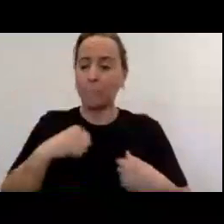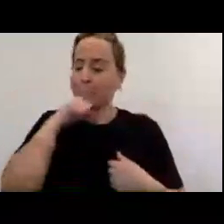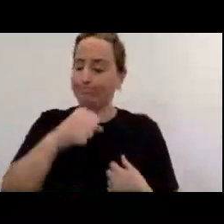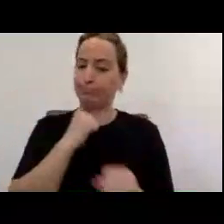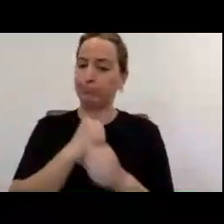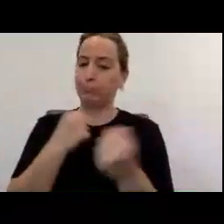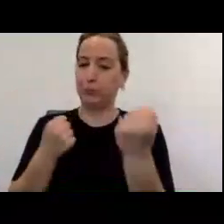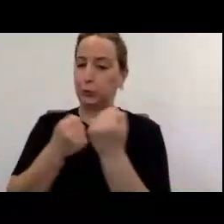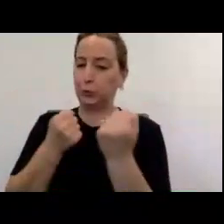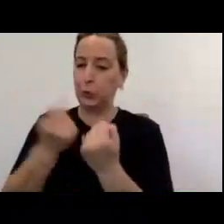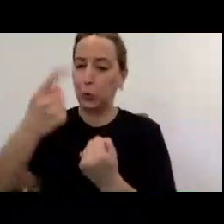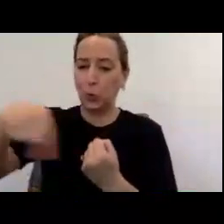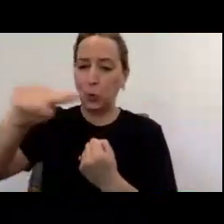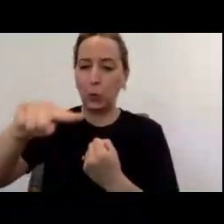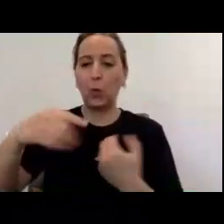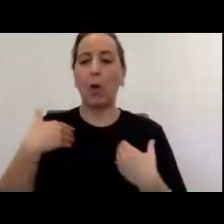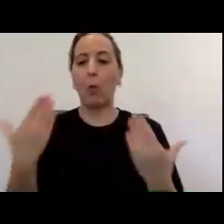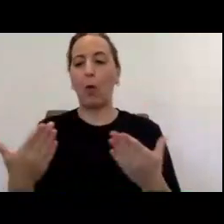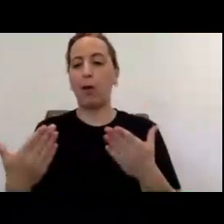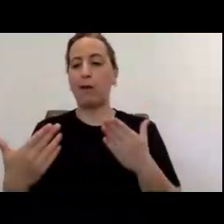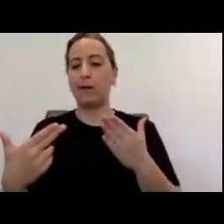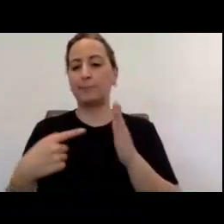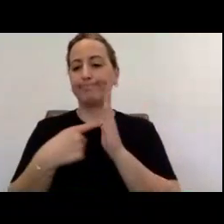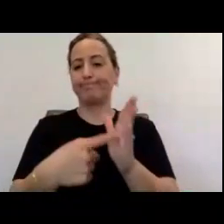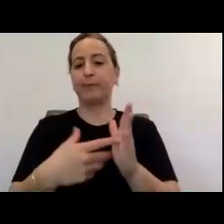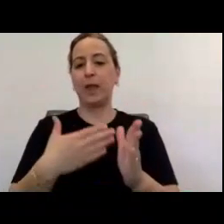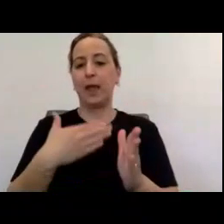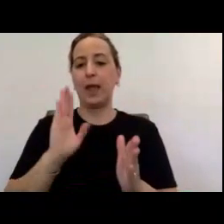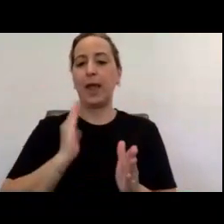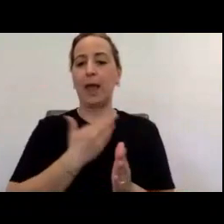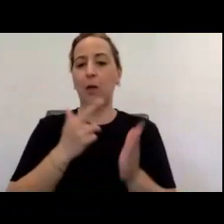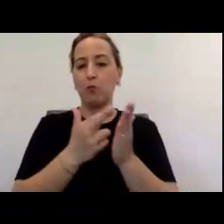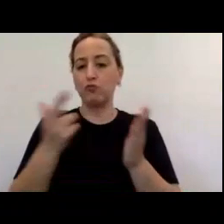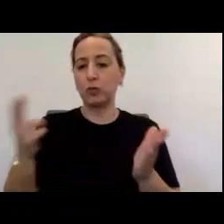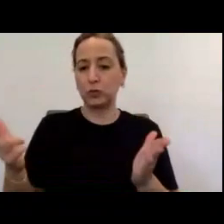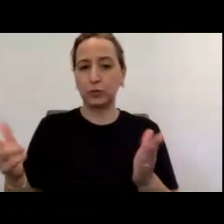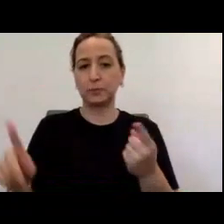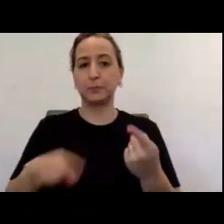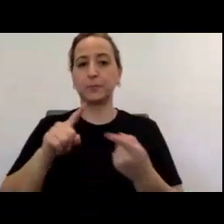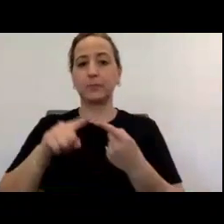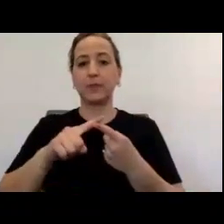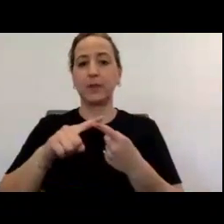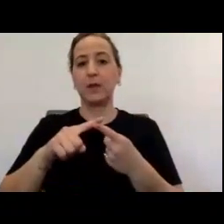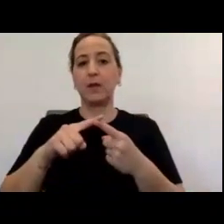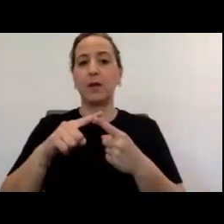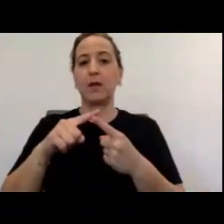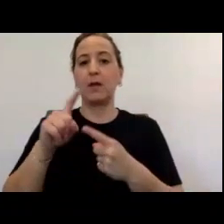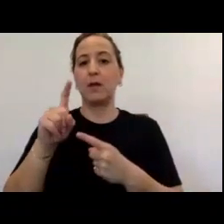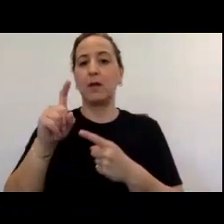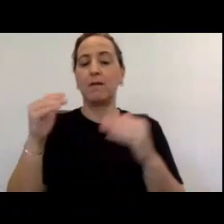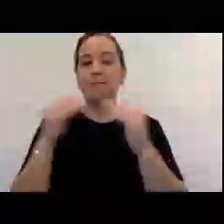well. I want to highlight our resources here. We've got our Fair Housing line, which is